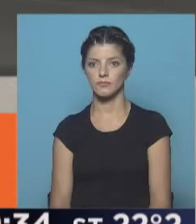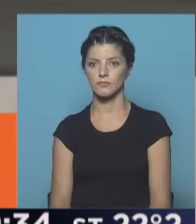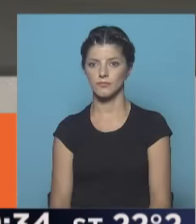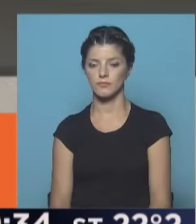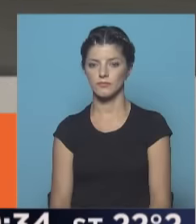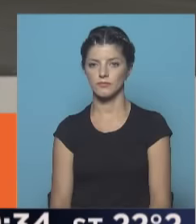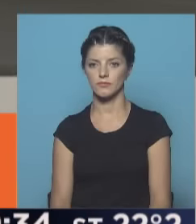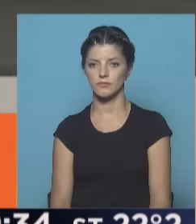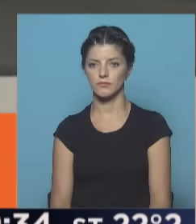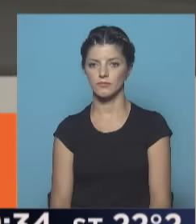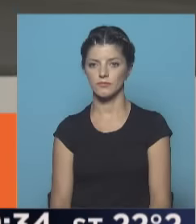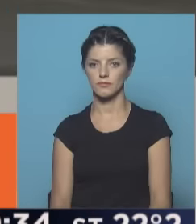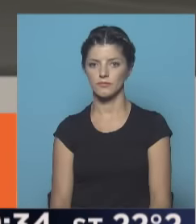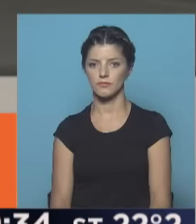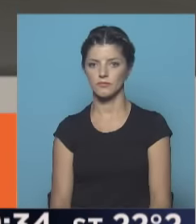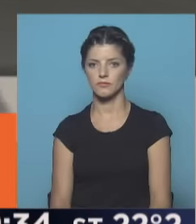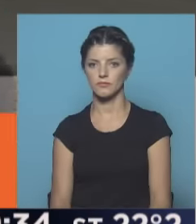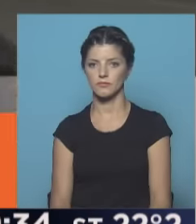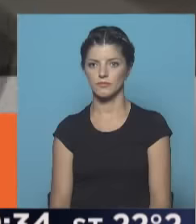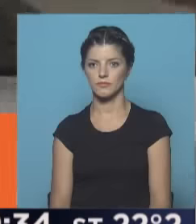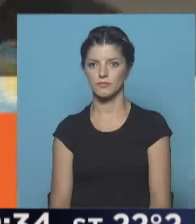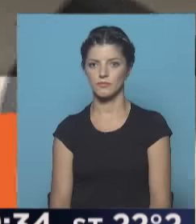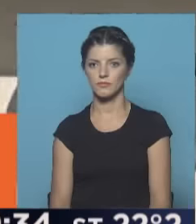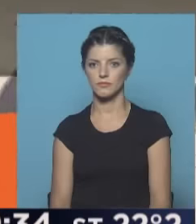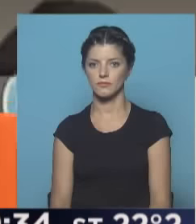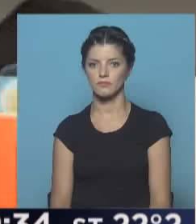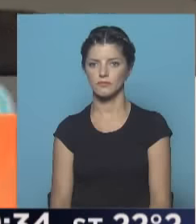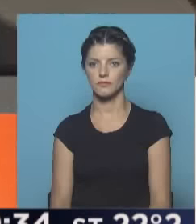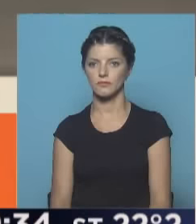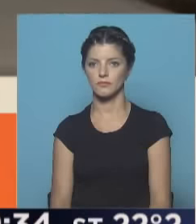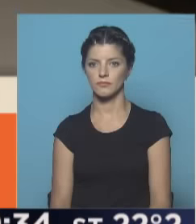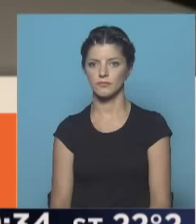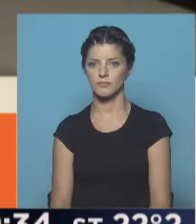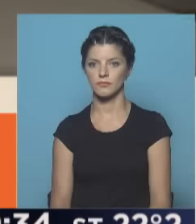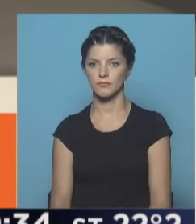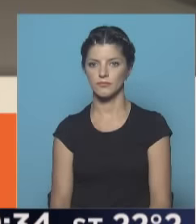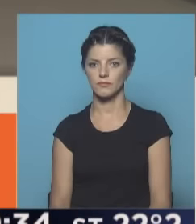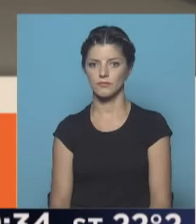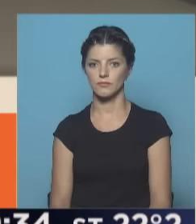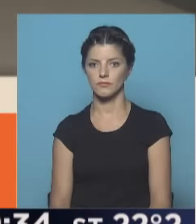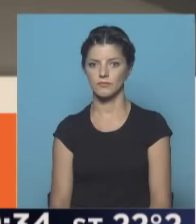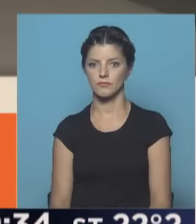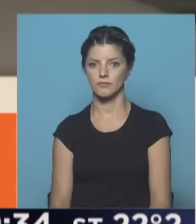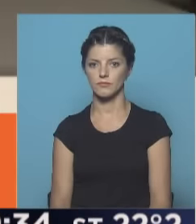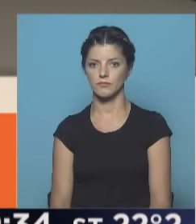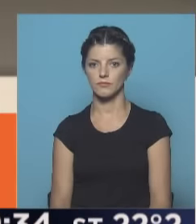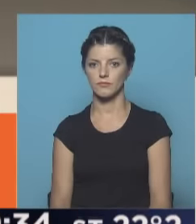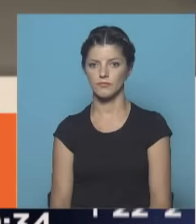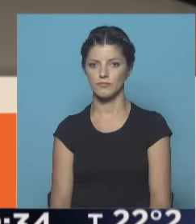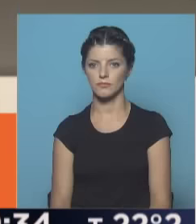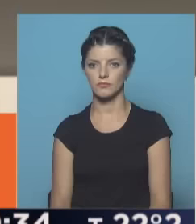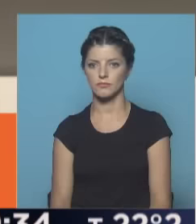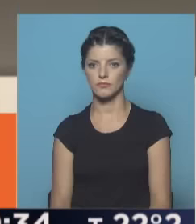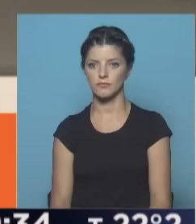Trump is bad too, but he's better than her. Decided your vote? Excuse me, no, I'm not sure yet. But definitely not